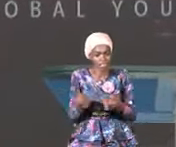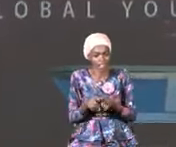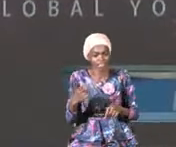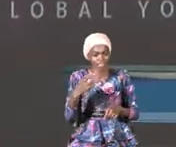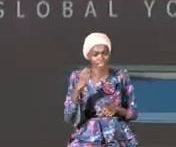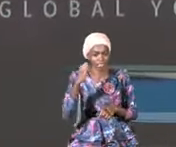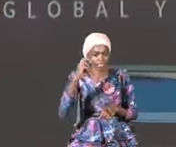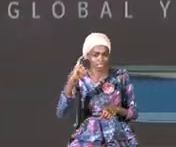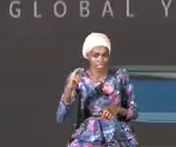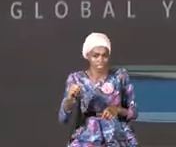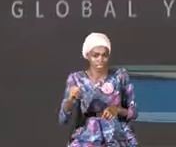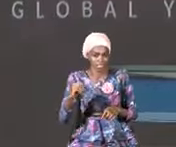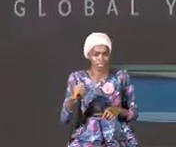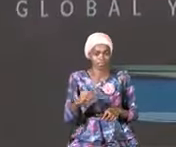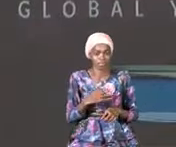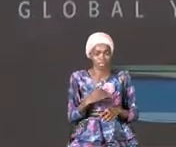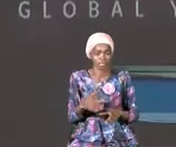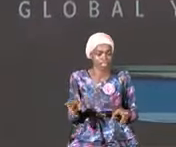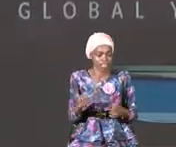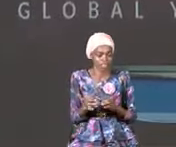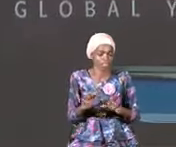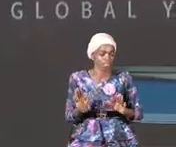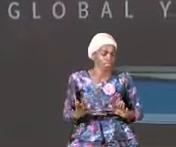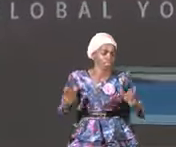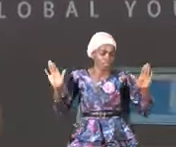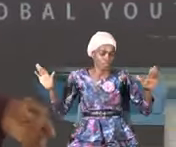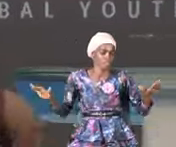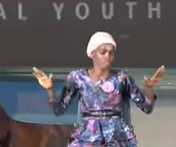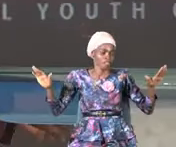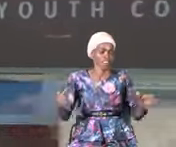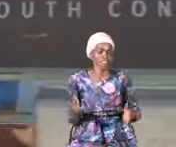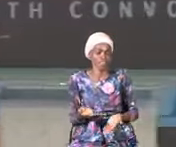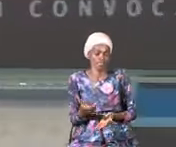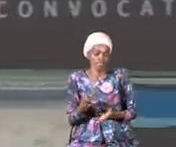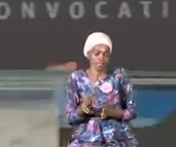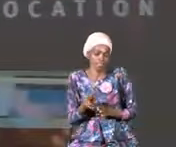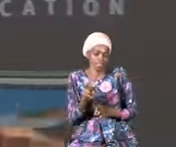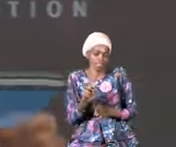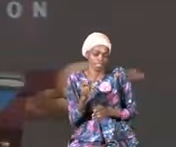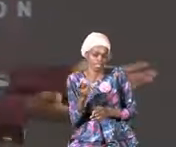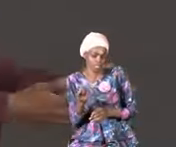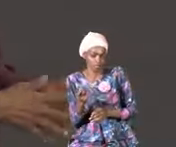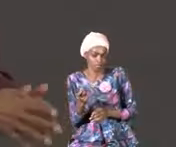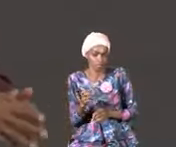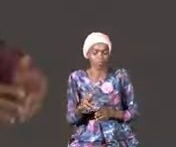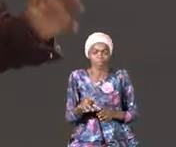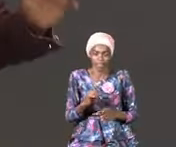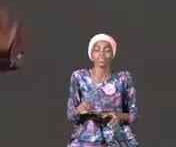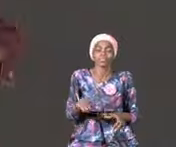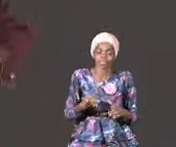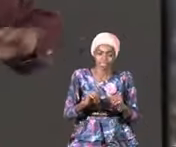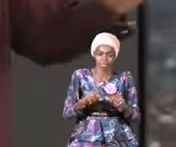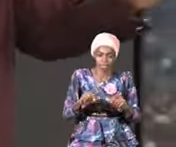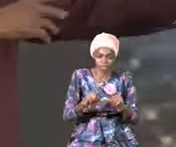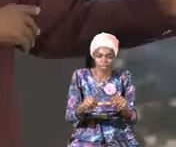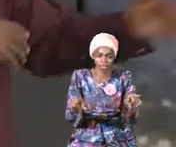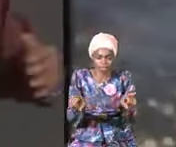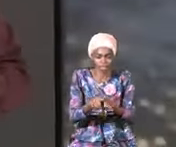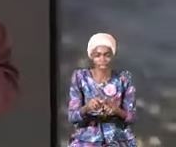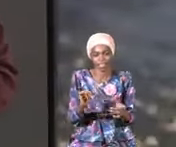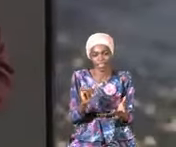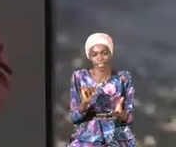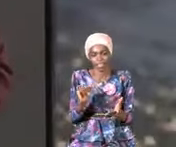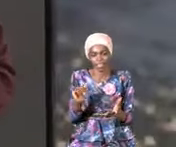a little above the ground. And was just like that with them, like all